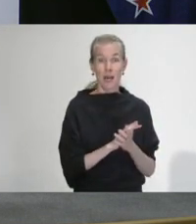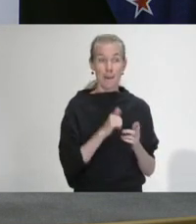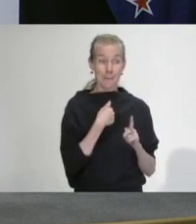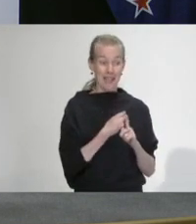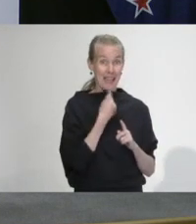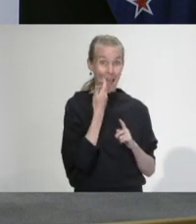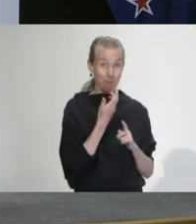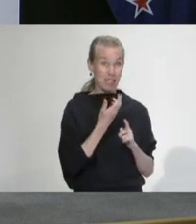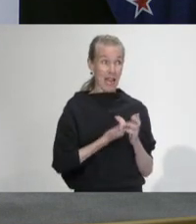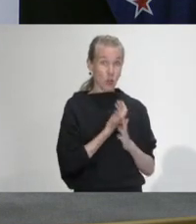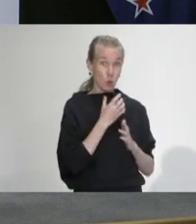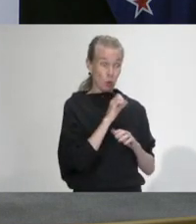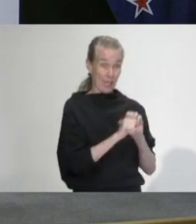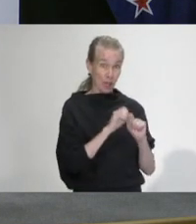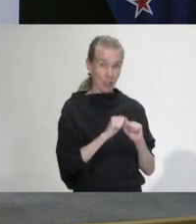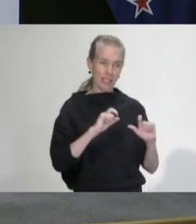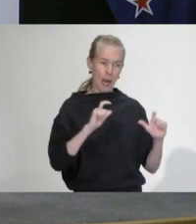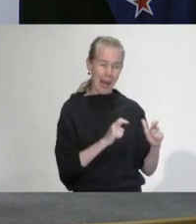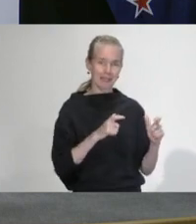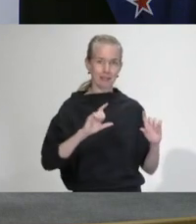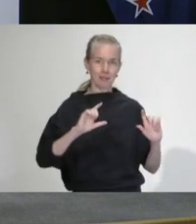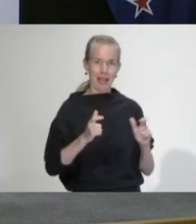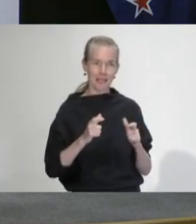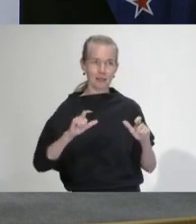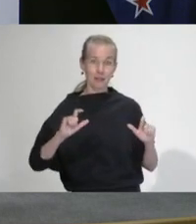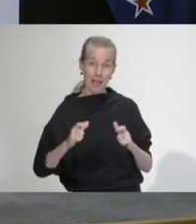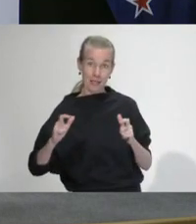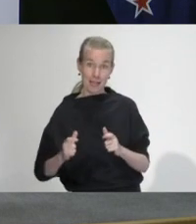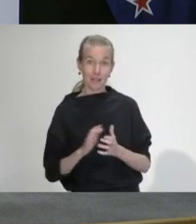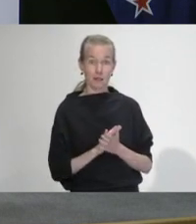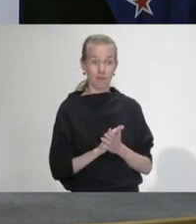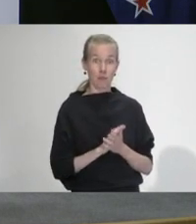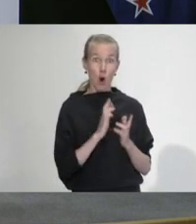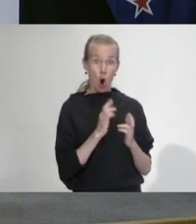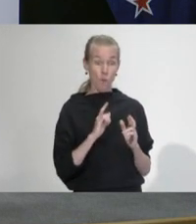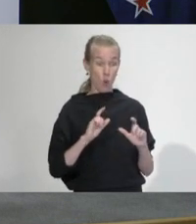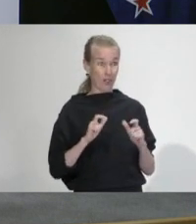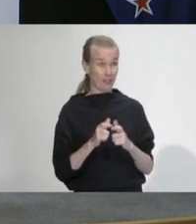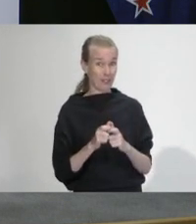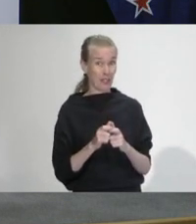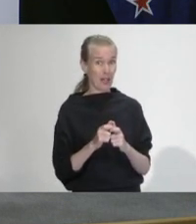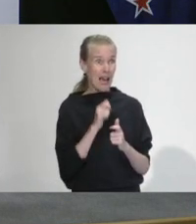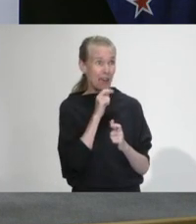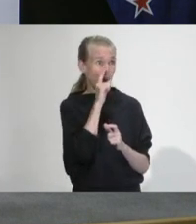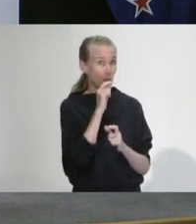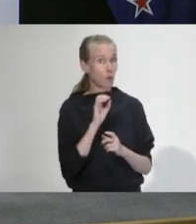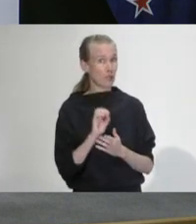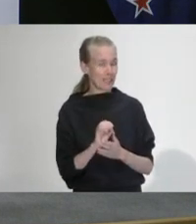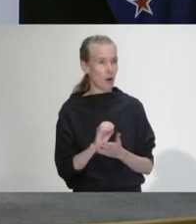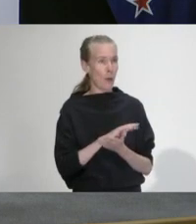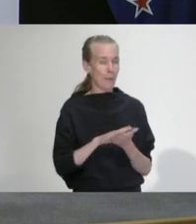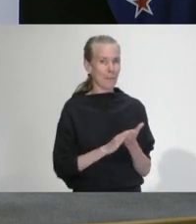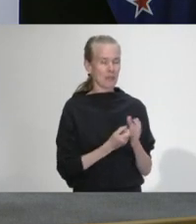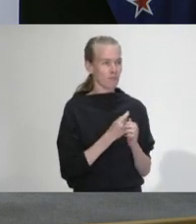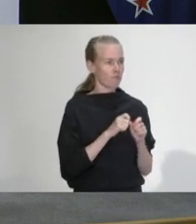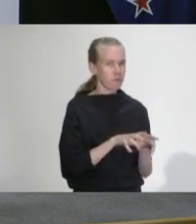to get the case numbers down as low as possible, if not to 0, and then be able to stamp out any cases and any outbreaks